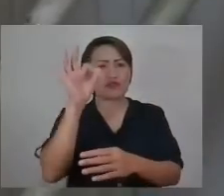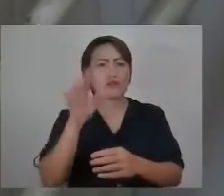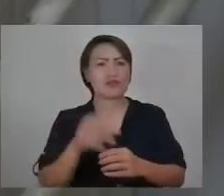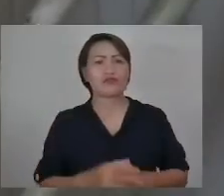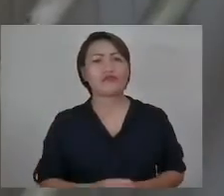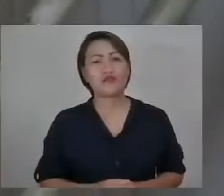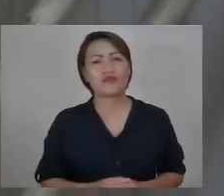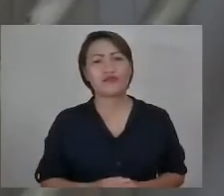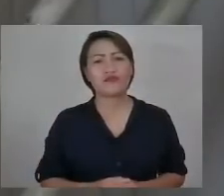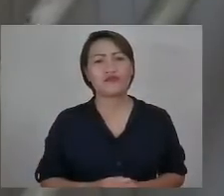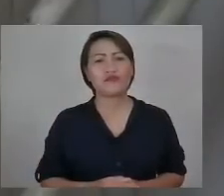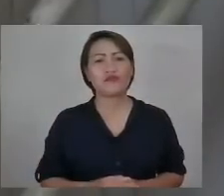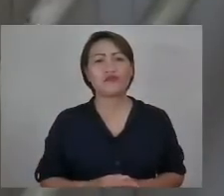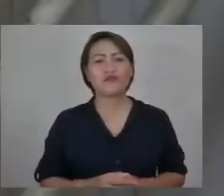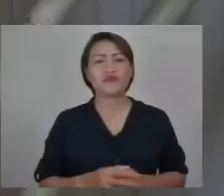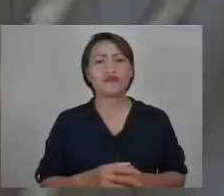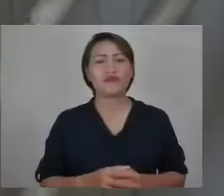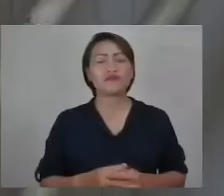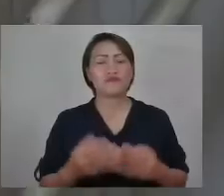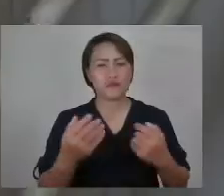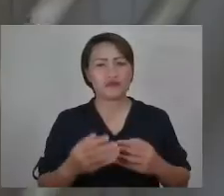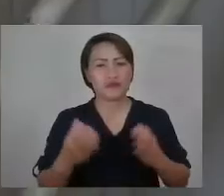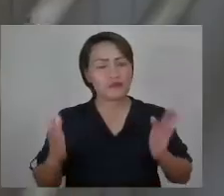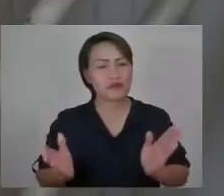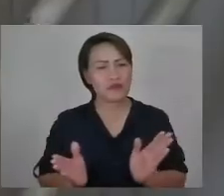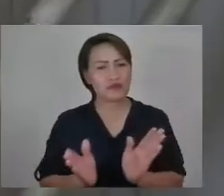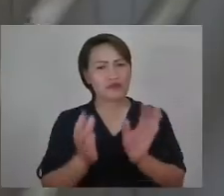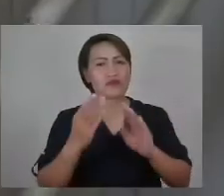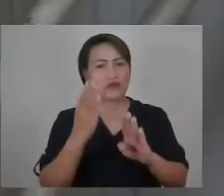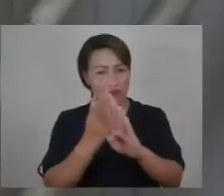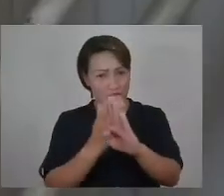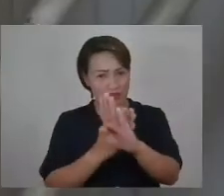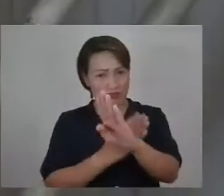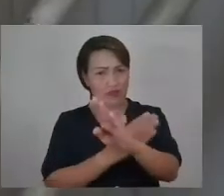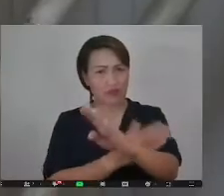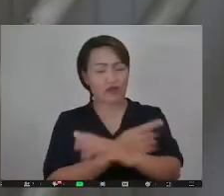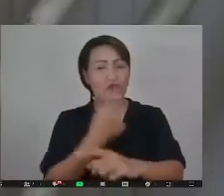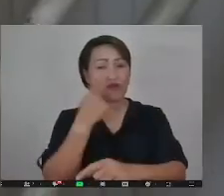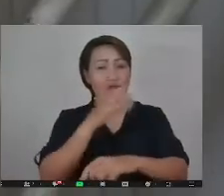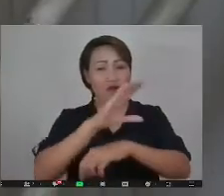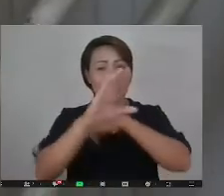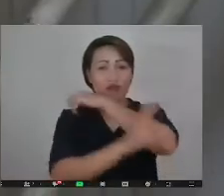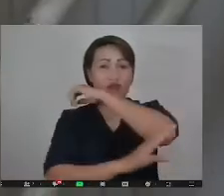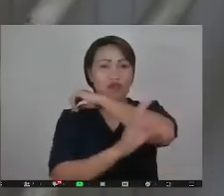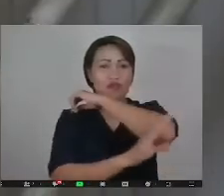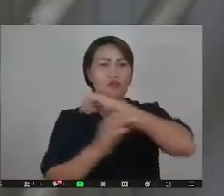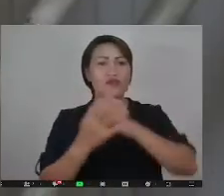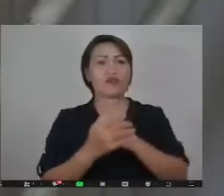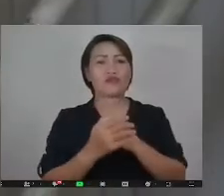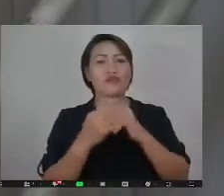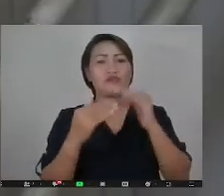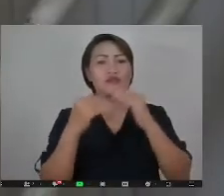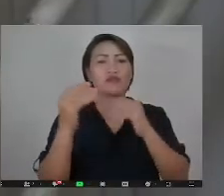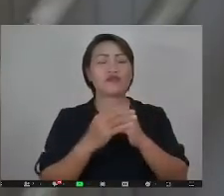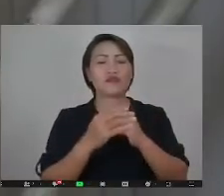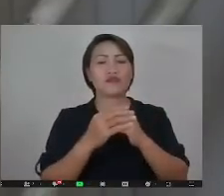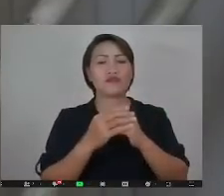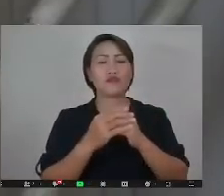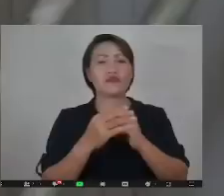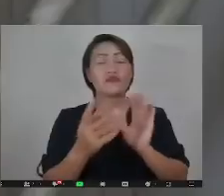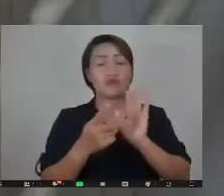forces towards the country's progress. Our efforts to promote innovation and